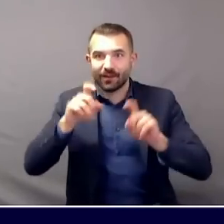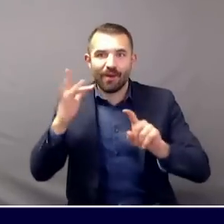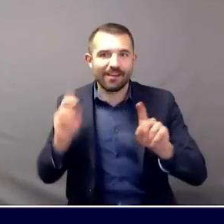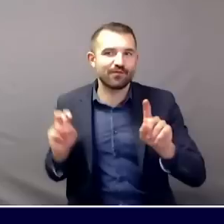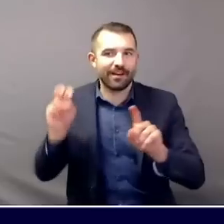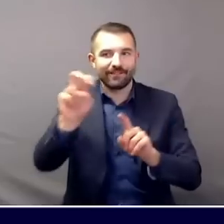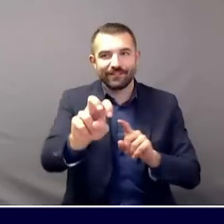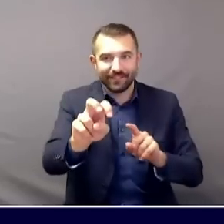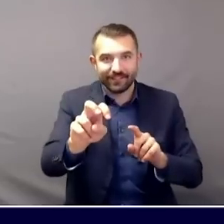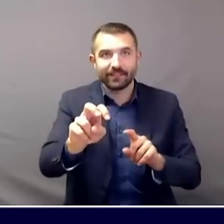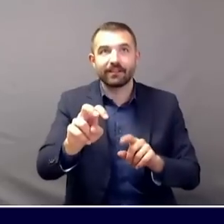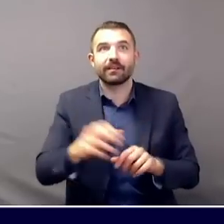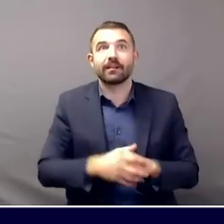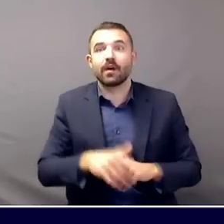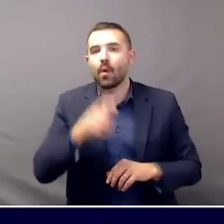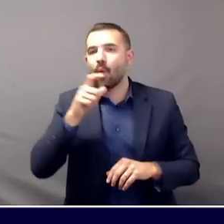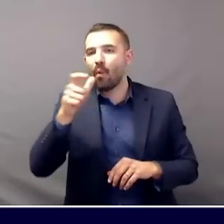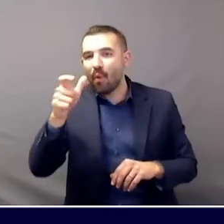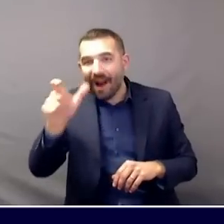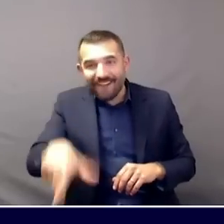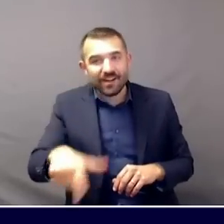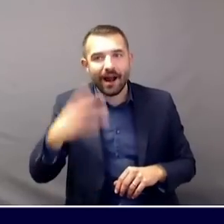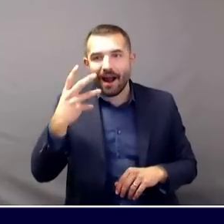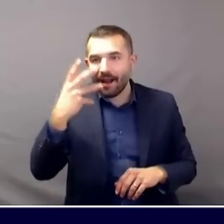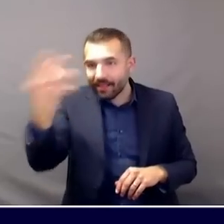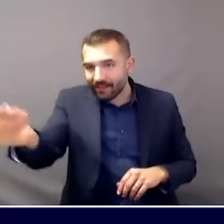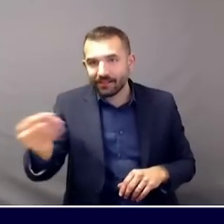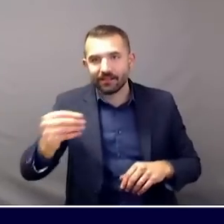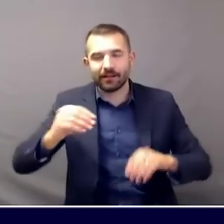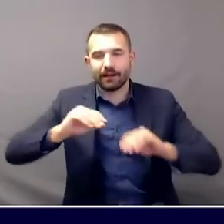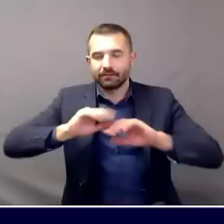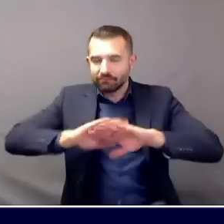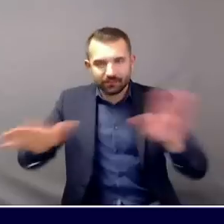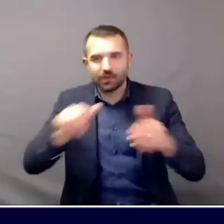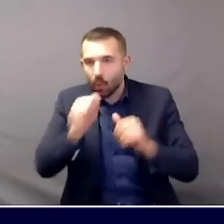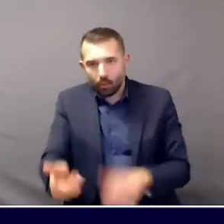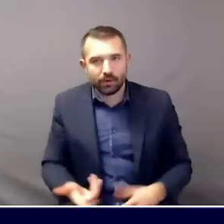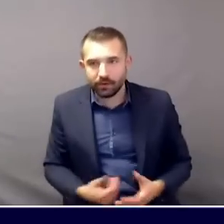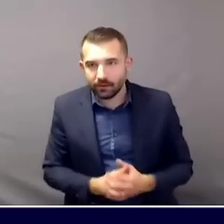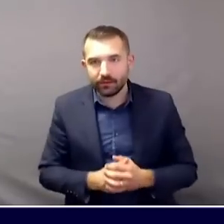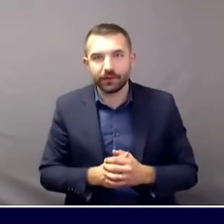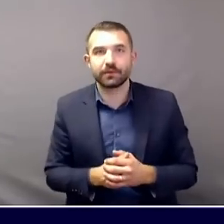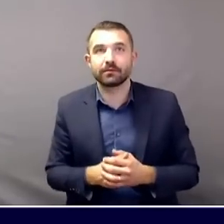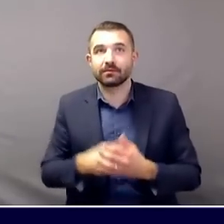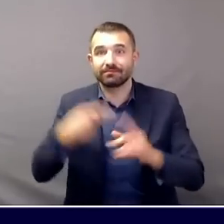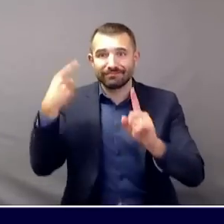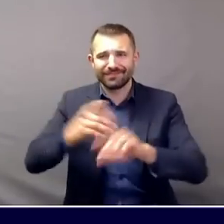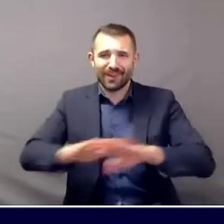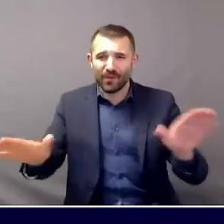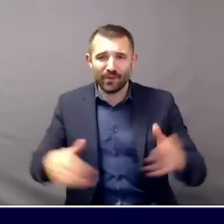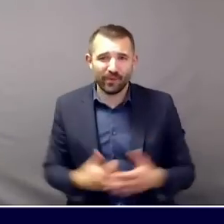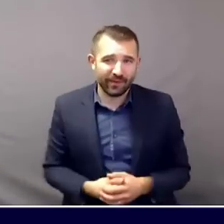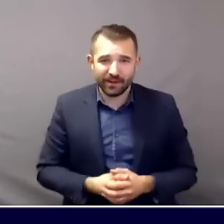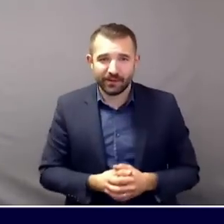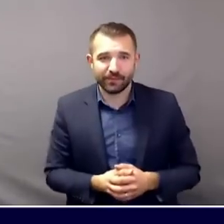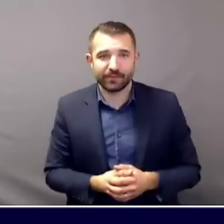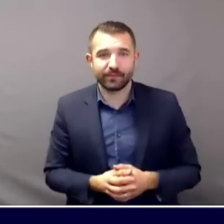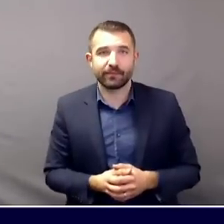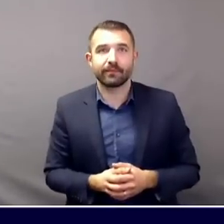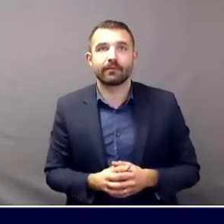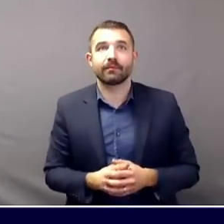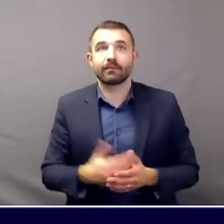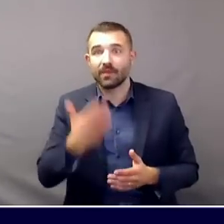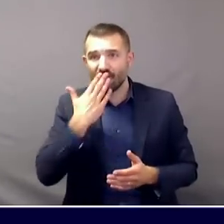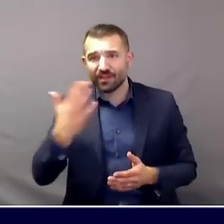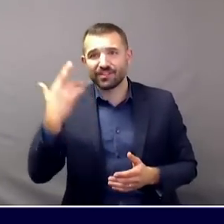go there, don't go there. That's the bottom line. We know that people have a lot of legitimate reasons to be